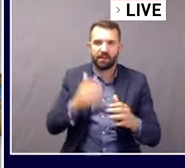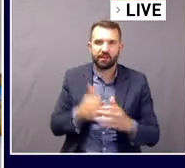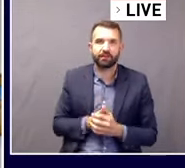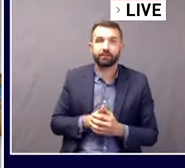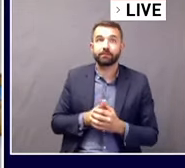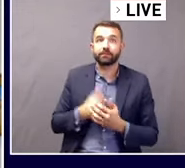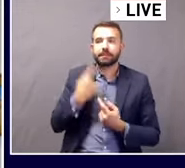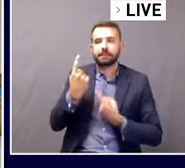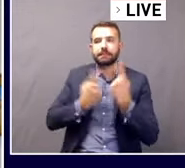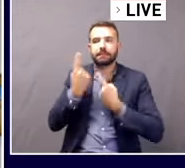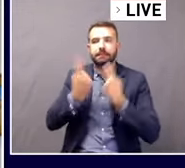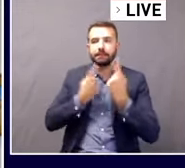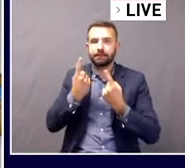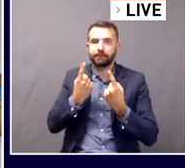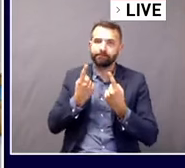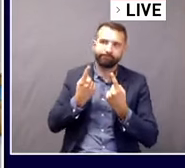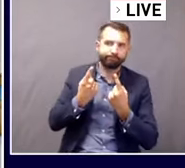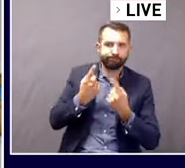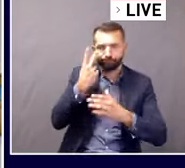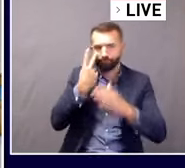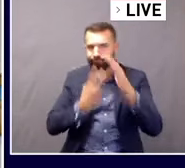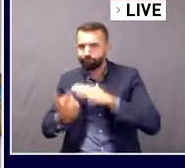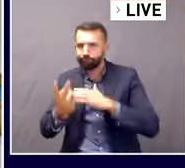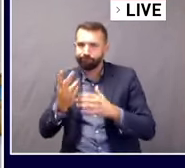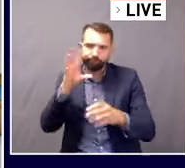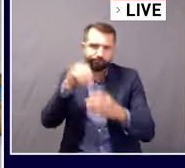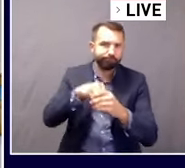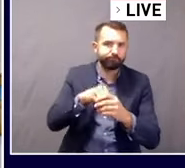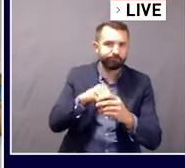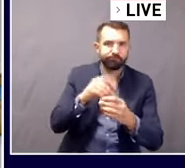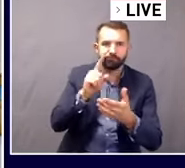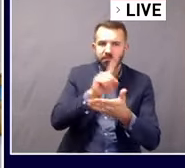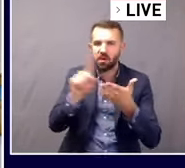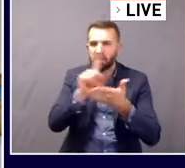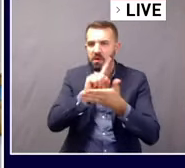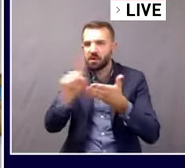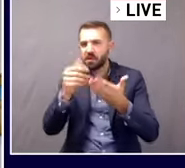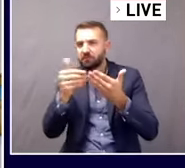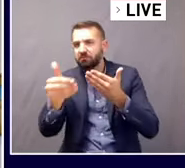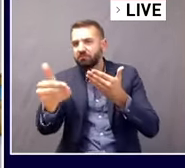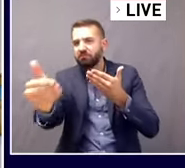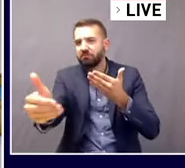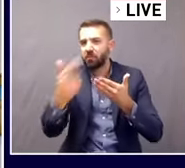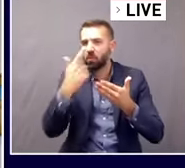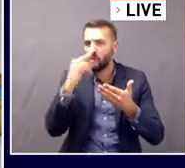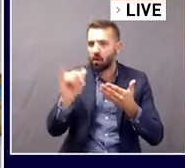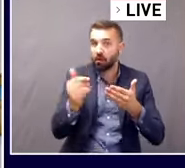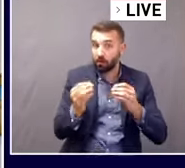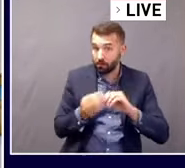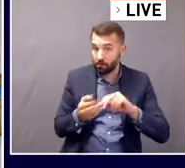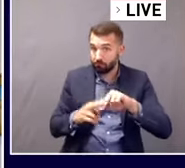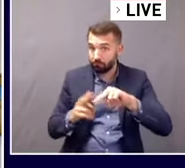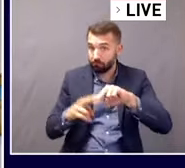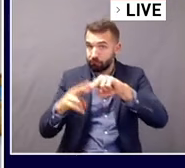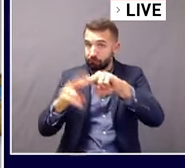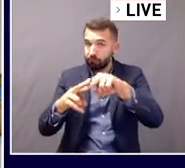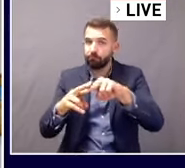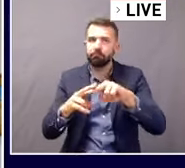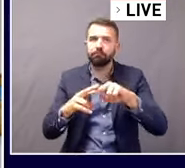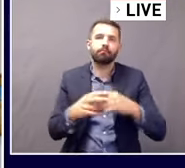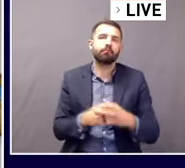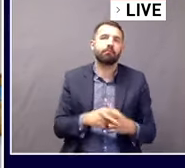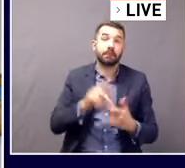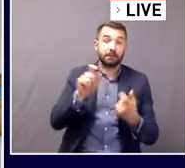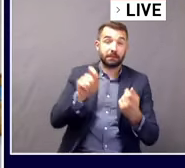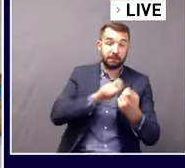next week to 2 weeks as well. We take all of those factors into account. There's not a mathematical formula that we plug all of